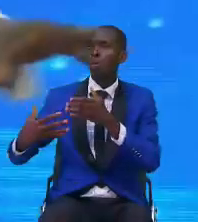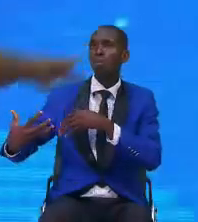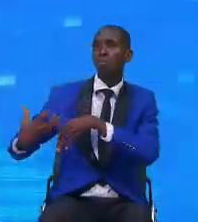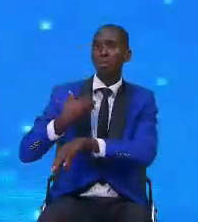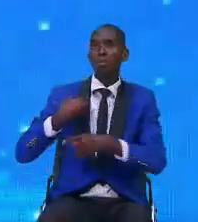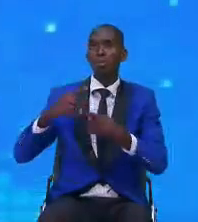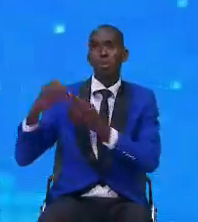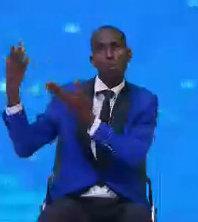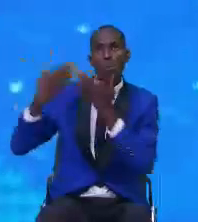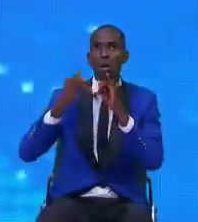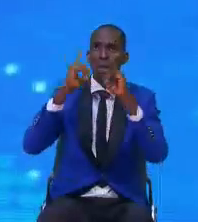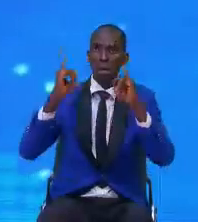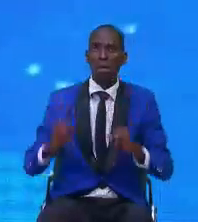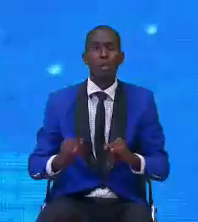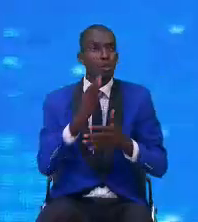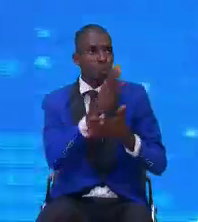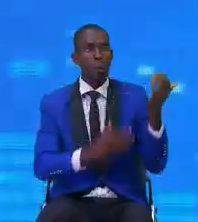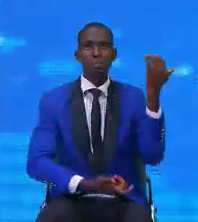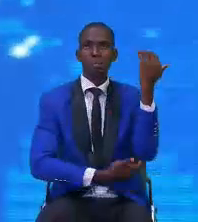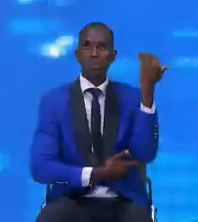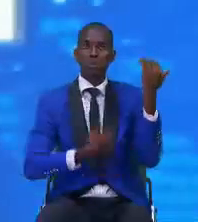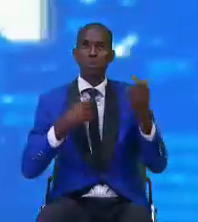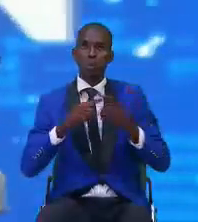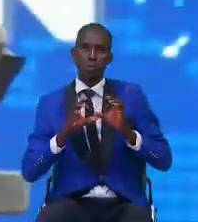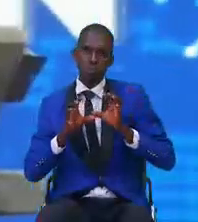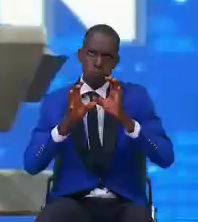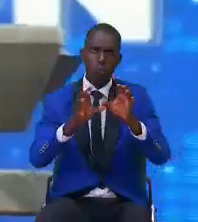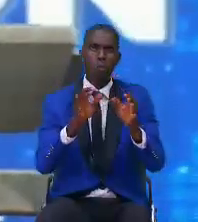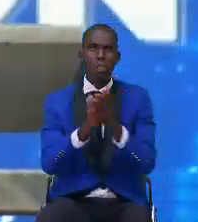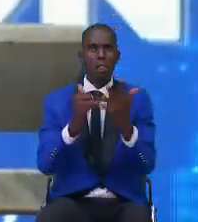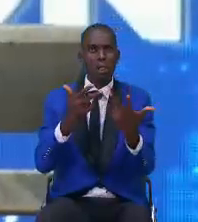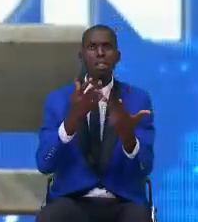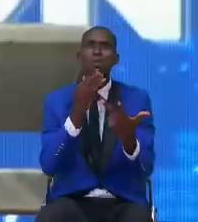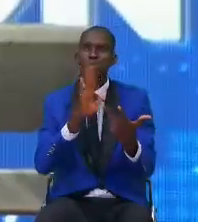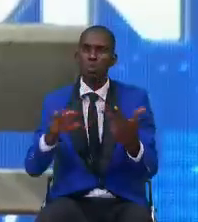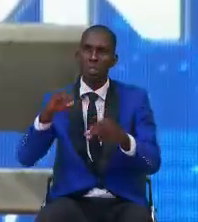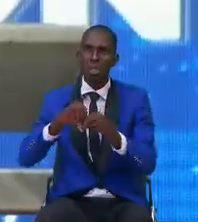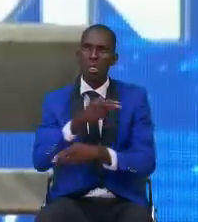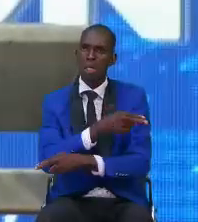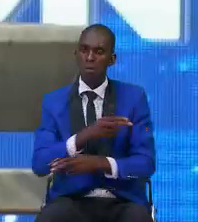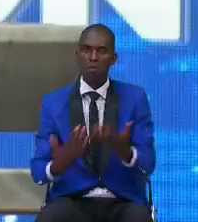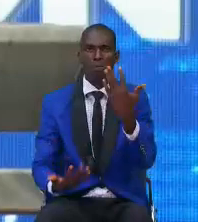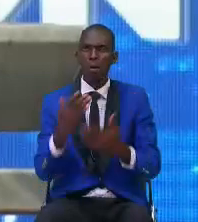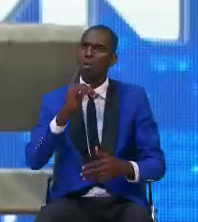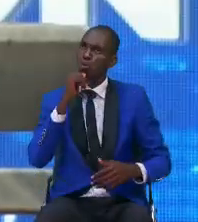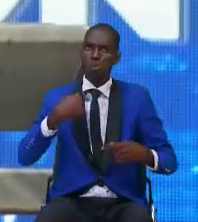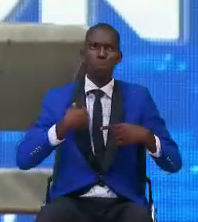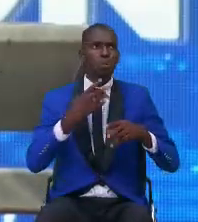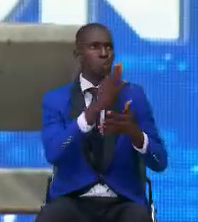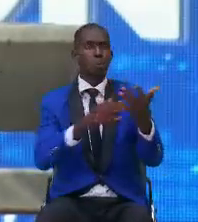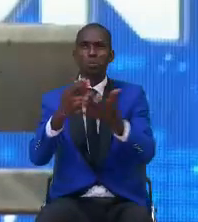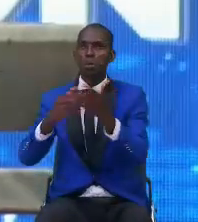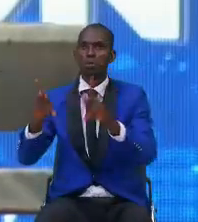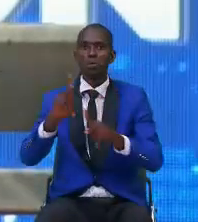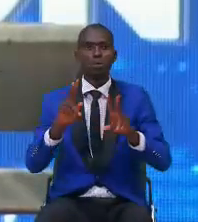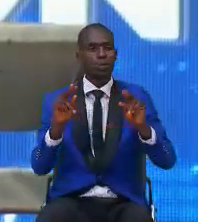pushed me to raise up the idol. Somebody pushed me to throw Shadrach, Meshach, and Abednego into the furnace. Somebody